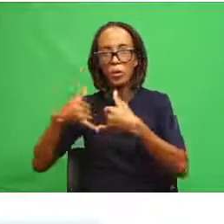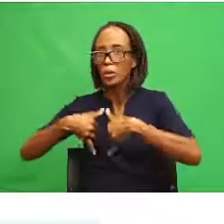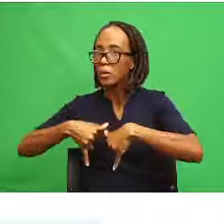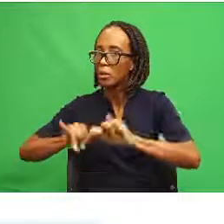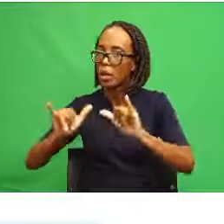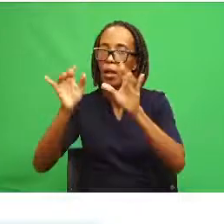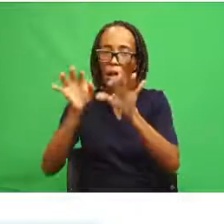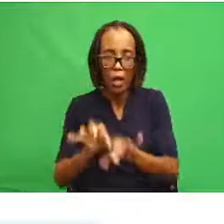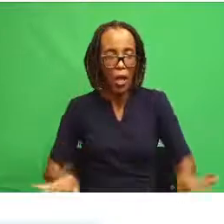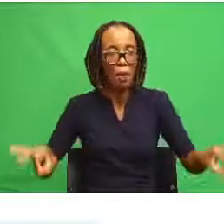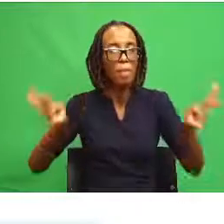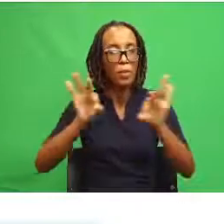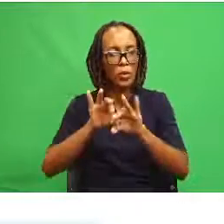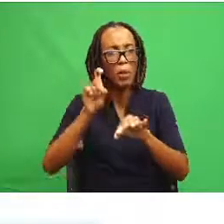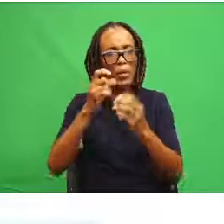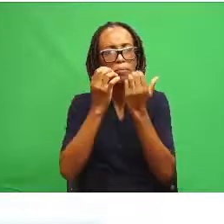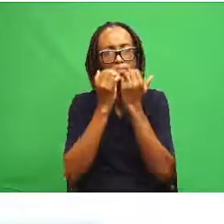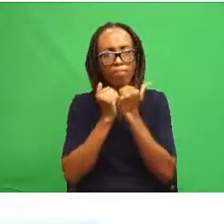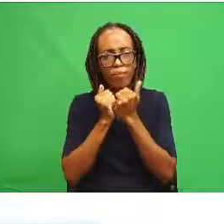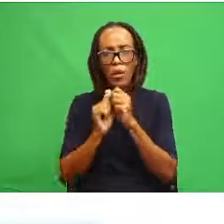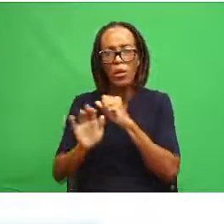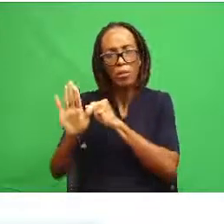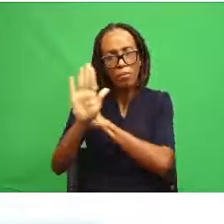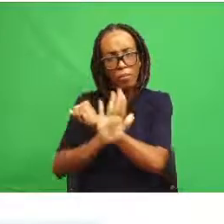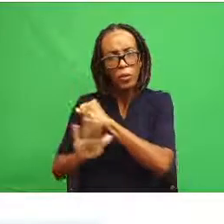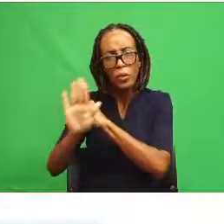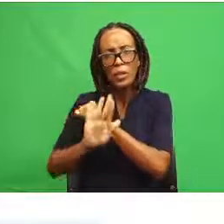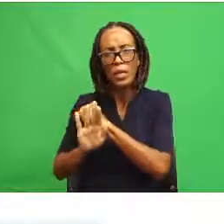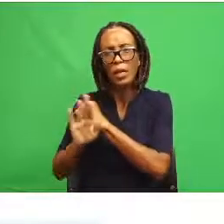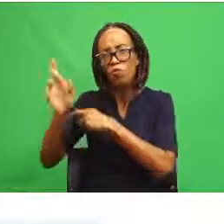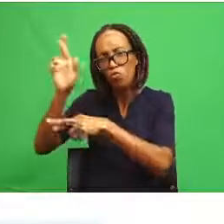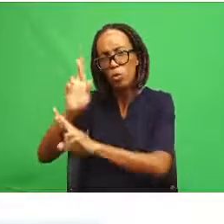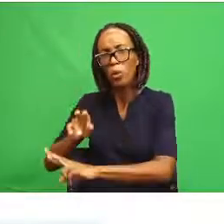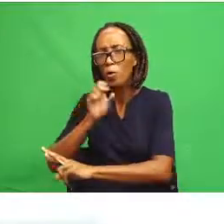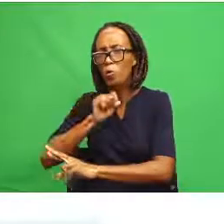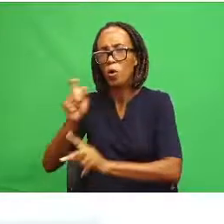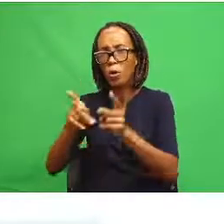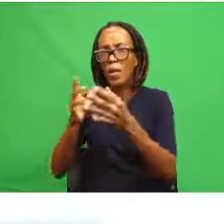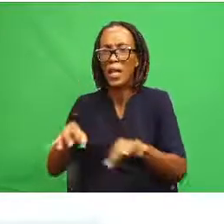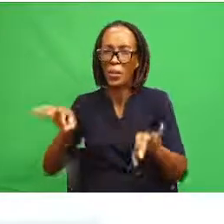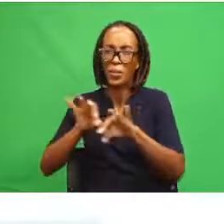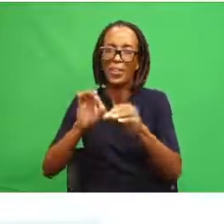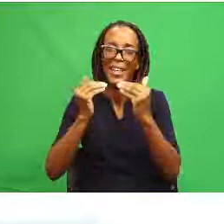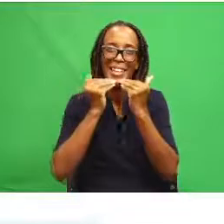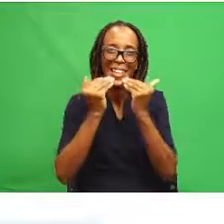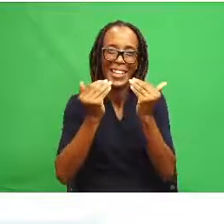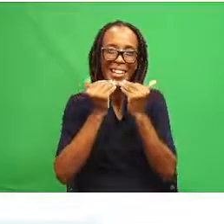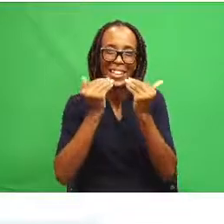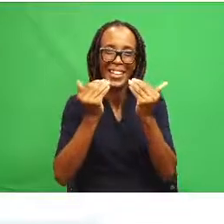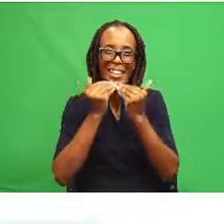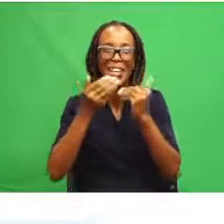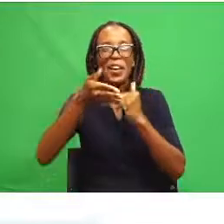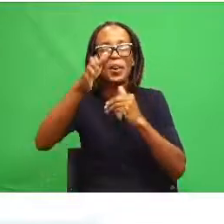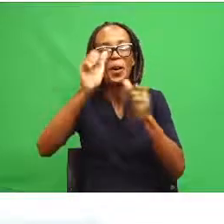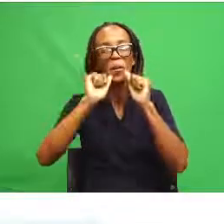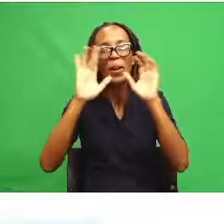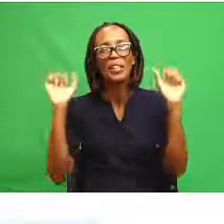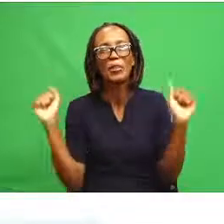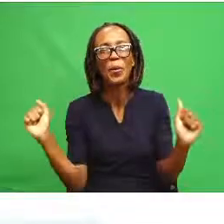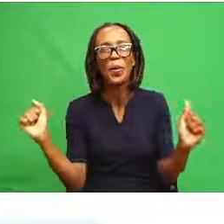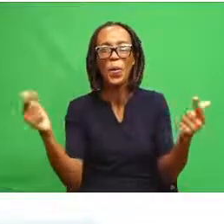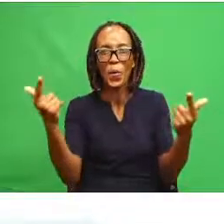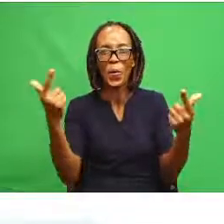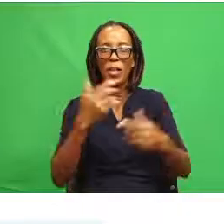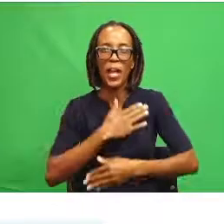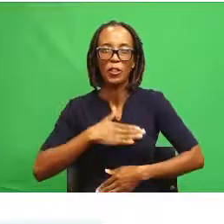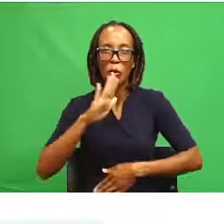to treat our elders with love and respect. Thank you so much. May God richly bless you. Enjoy the rest